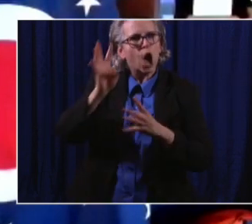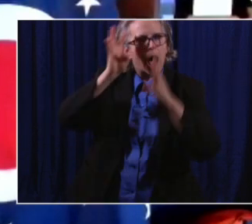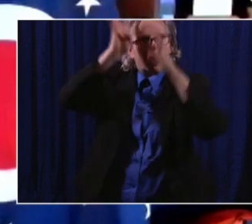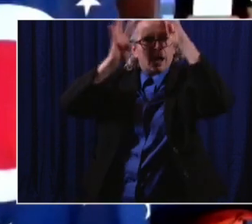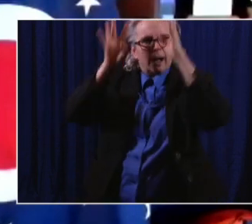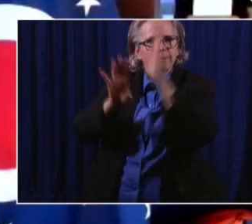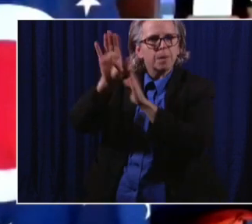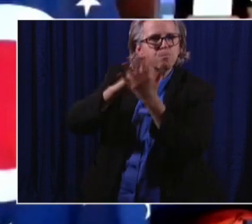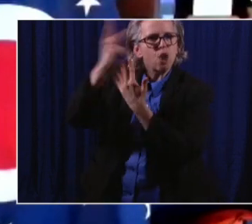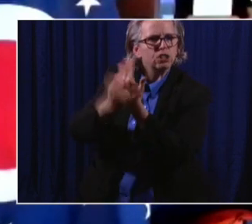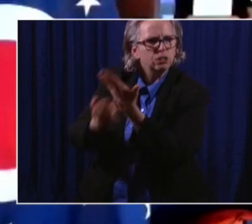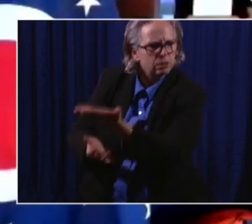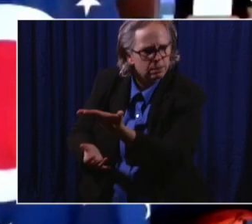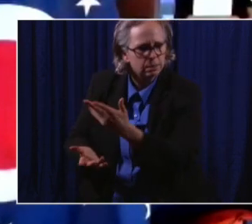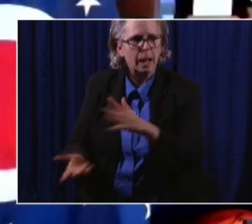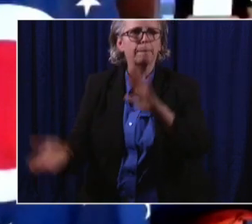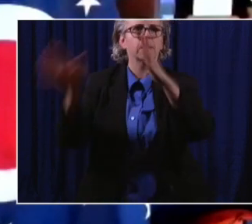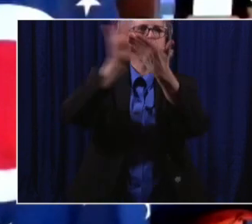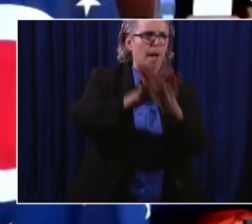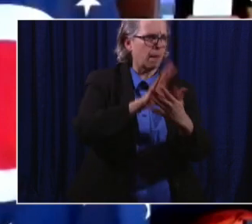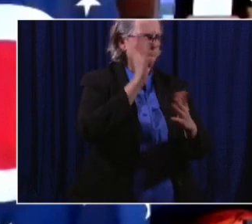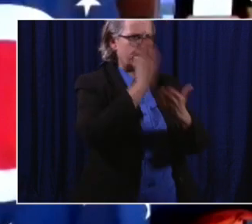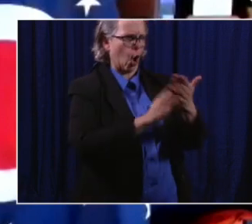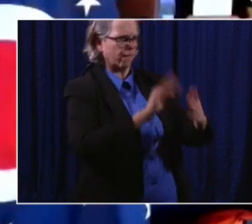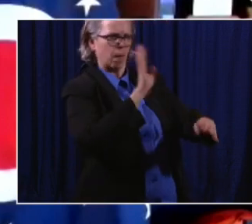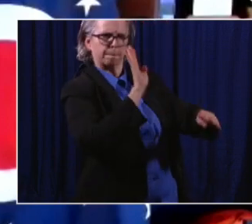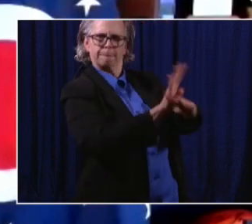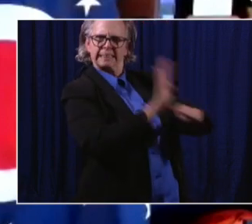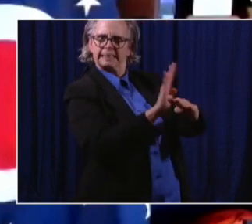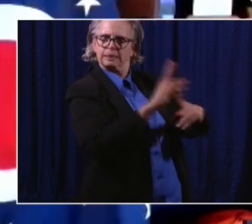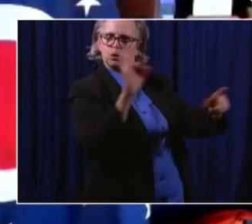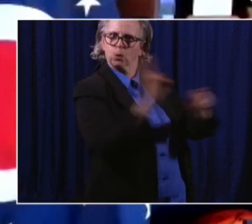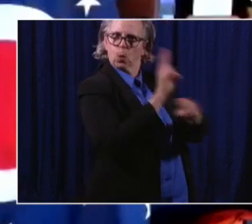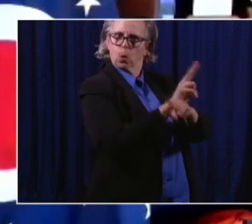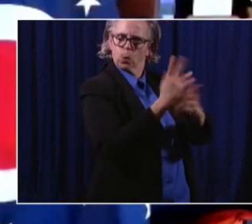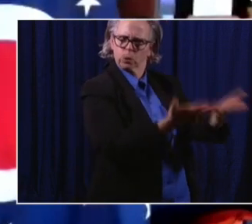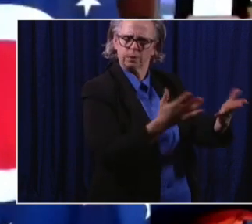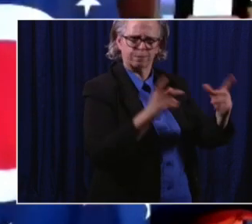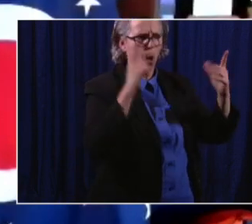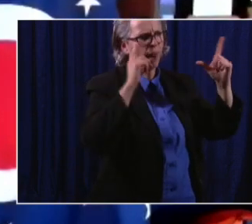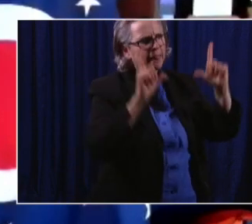define the responsibilities for marketing, licensing, and the proportional costs and the